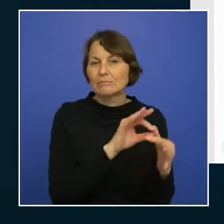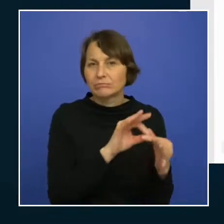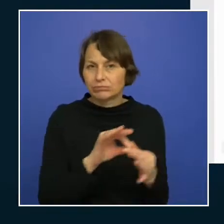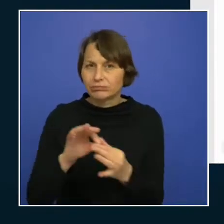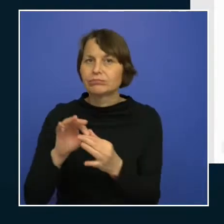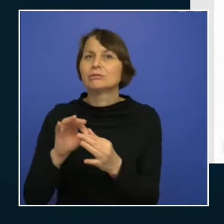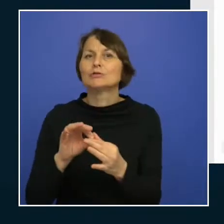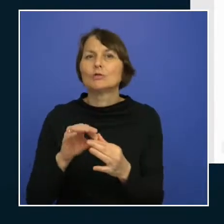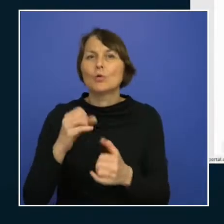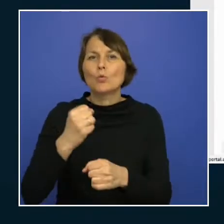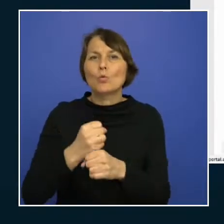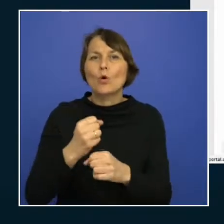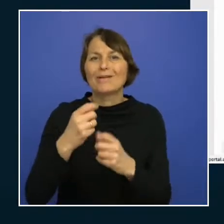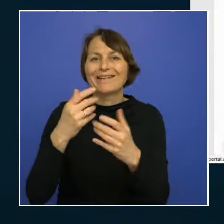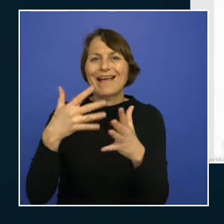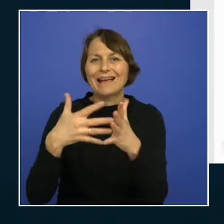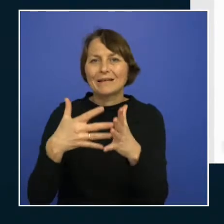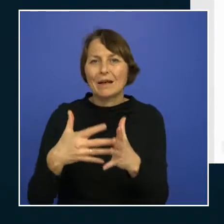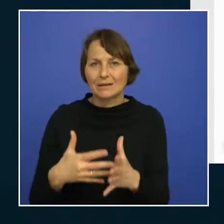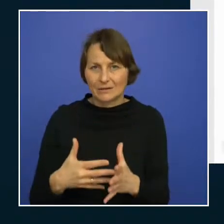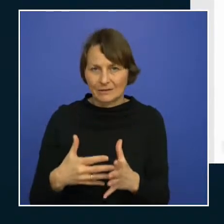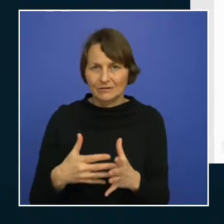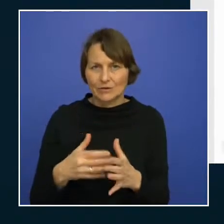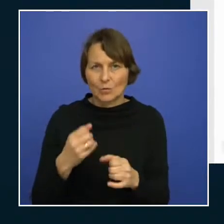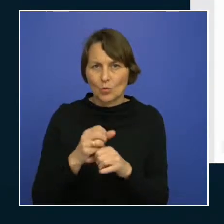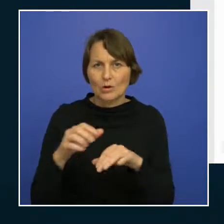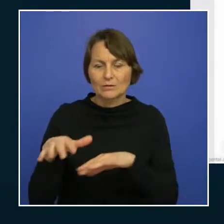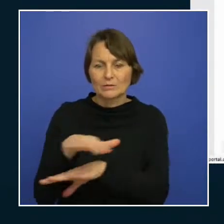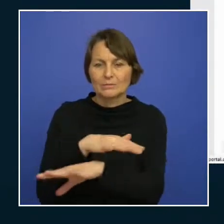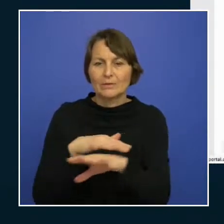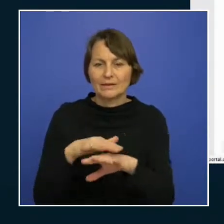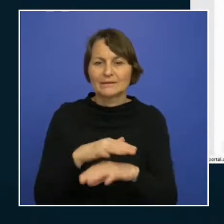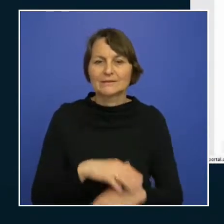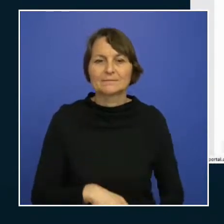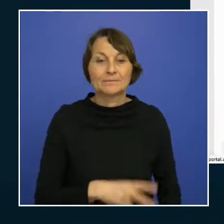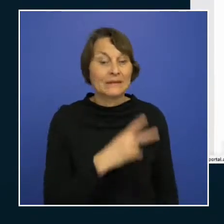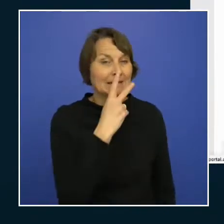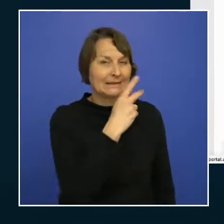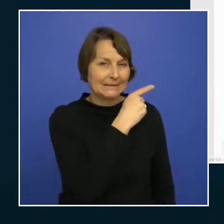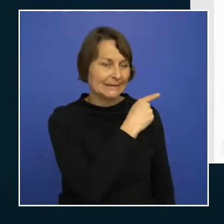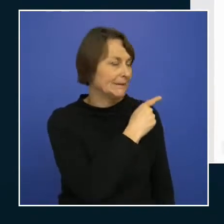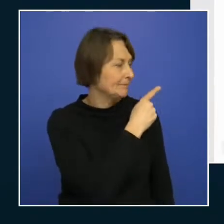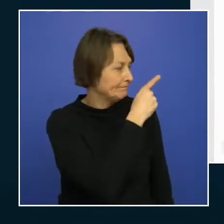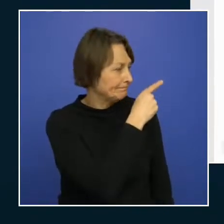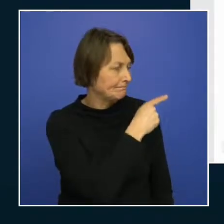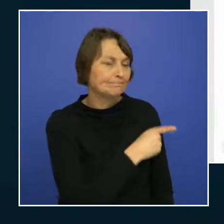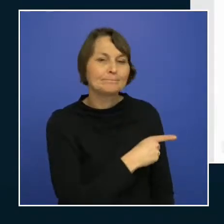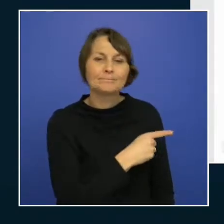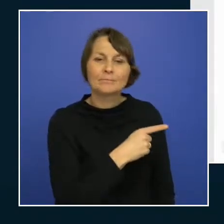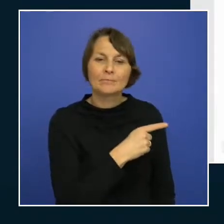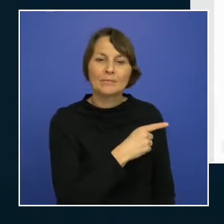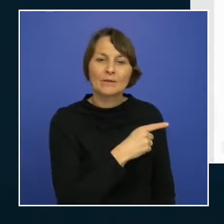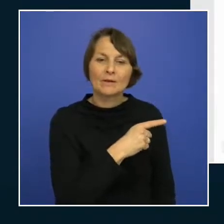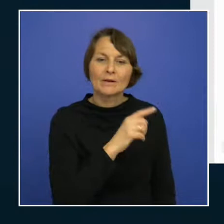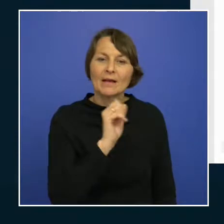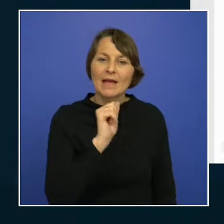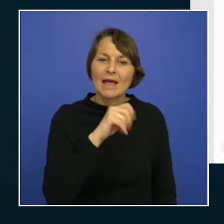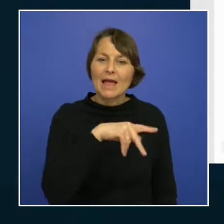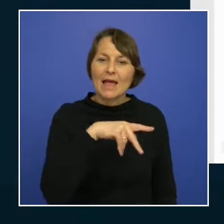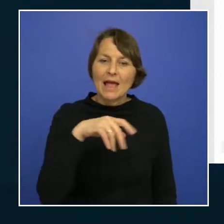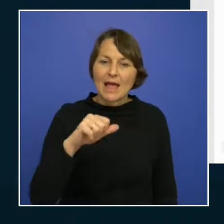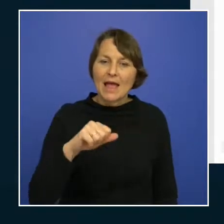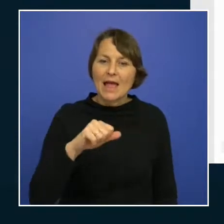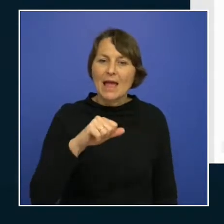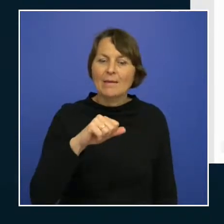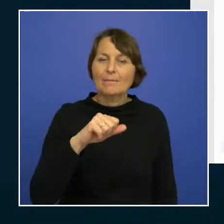workspace. And if we look at this application, you'll see the app service app, the app service app plan, and